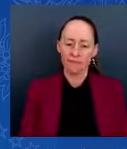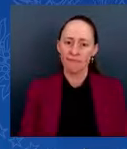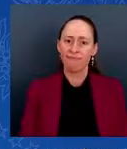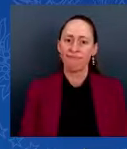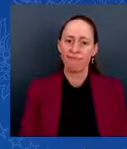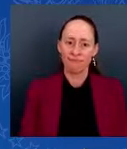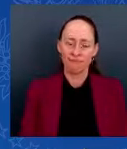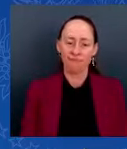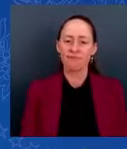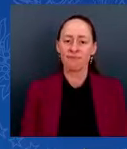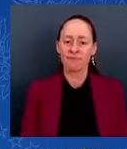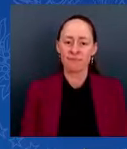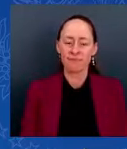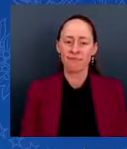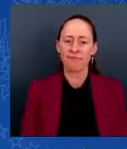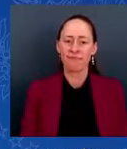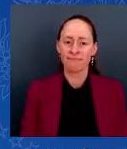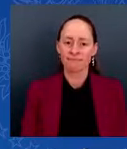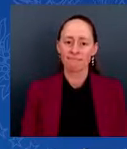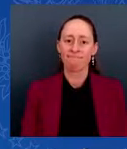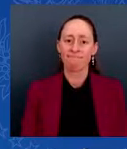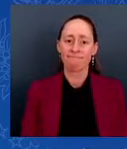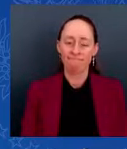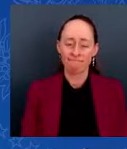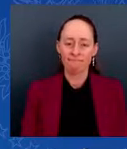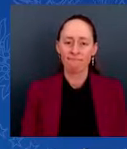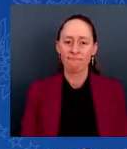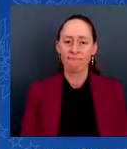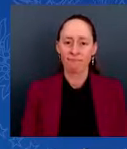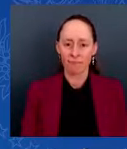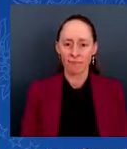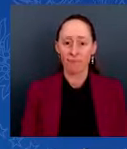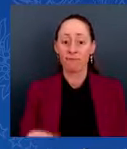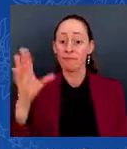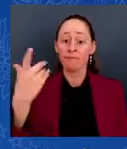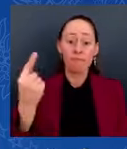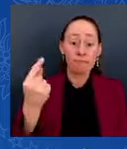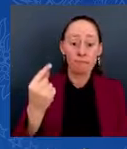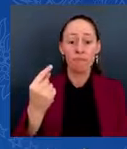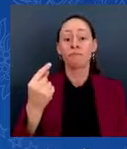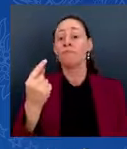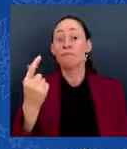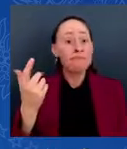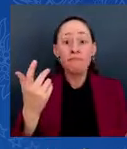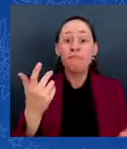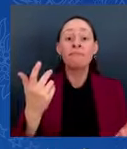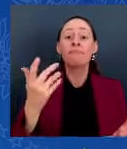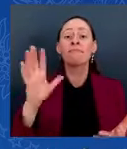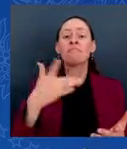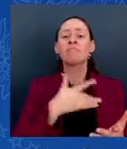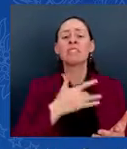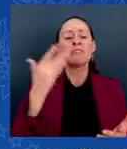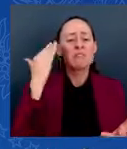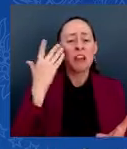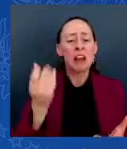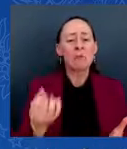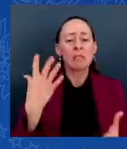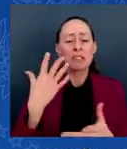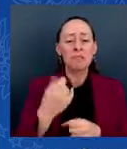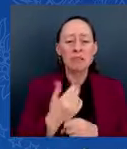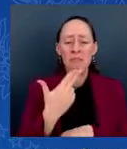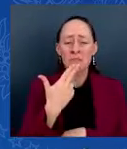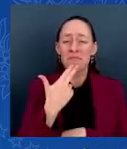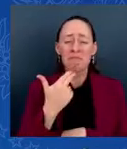often charging many times what it would cost to make just to increase their profits.